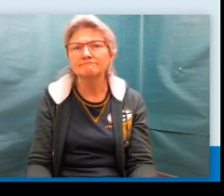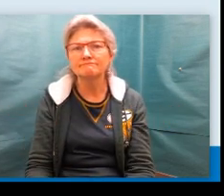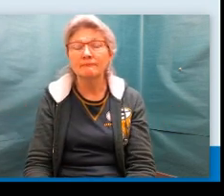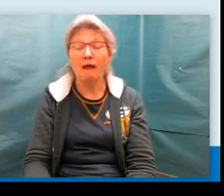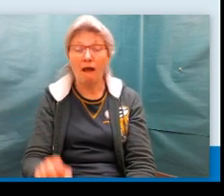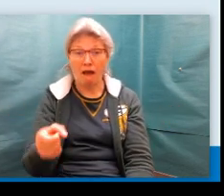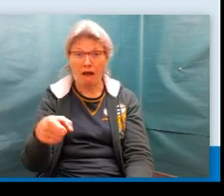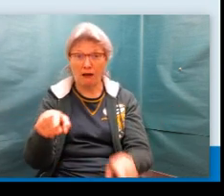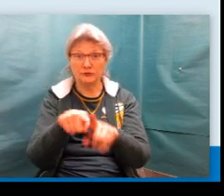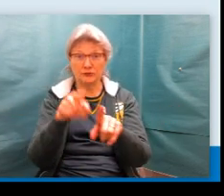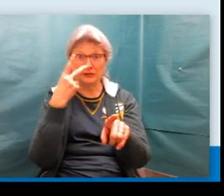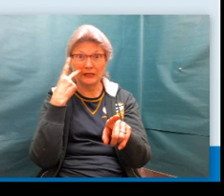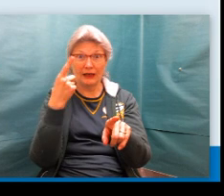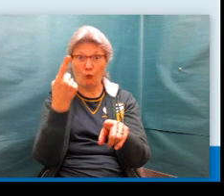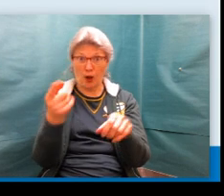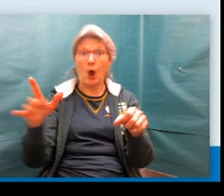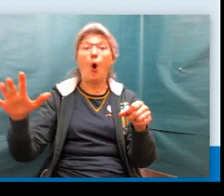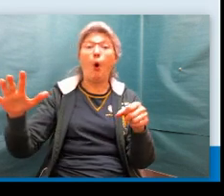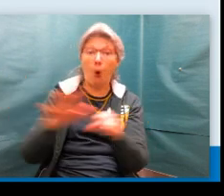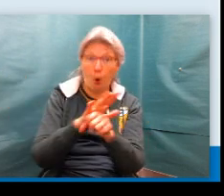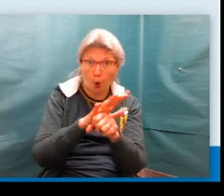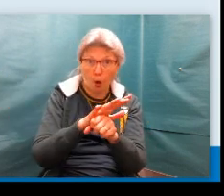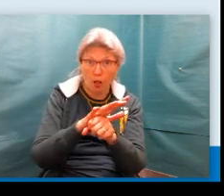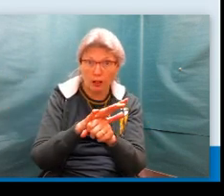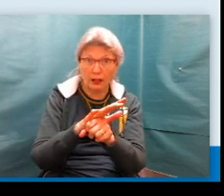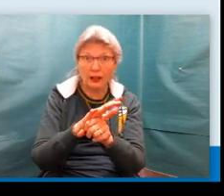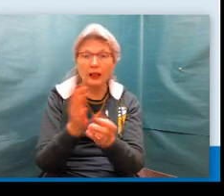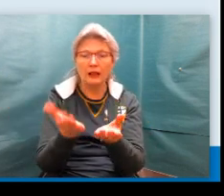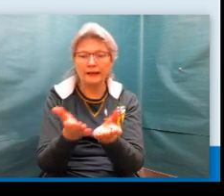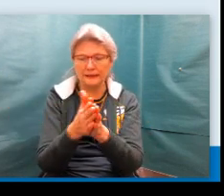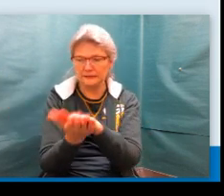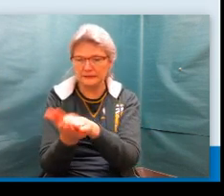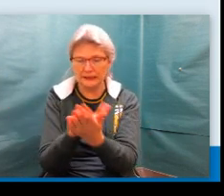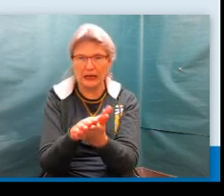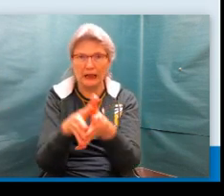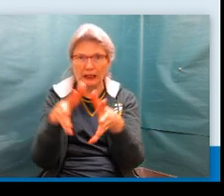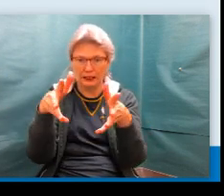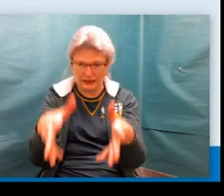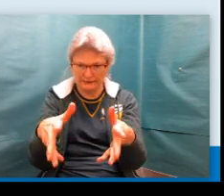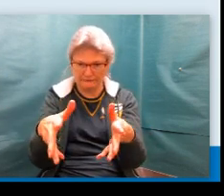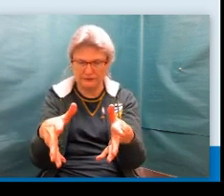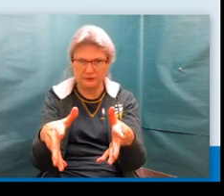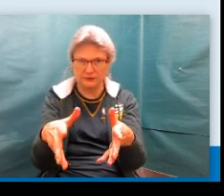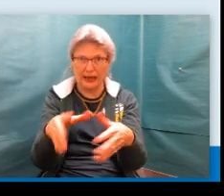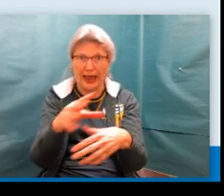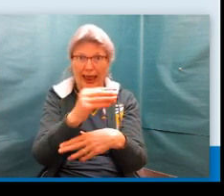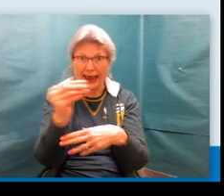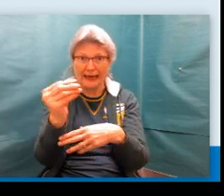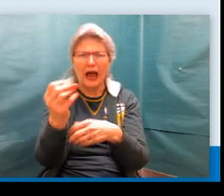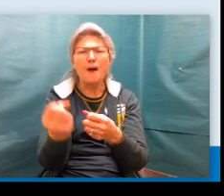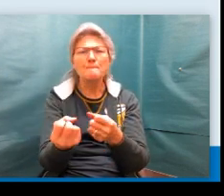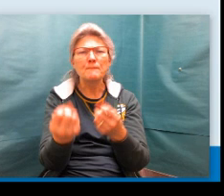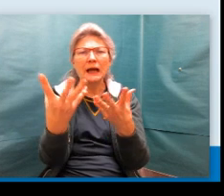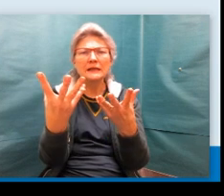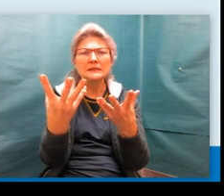Yeah, I also see that I have one hole left, and I have how